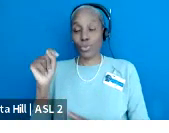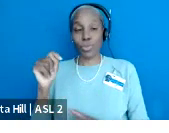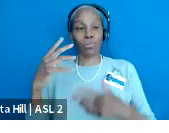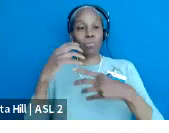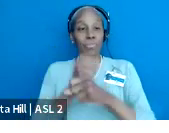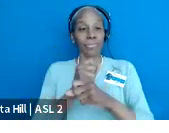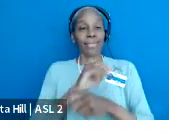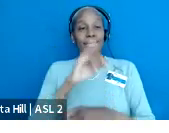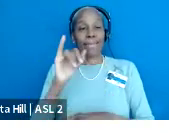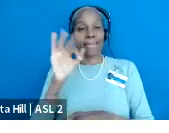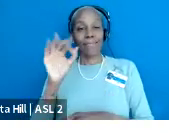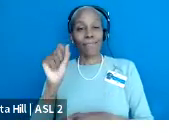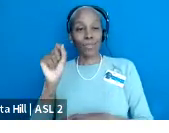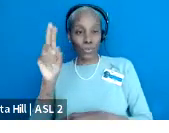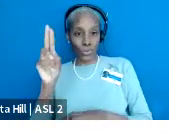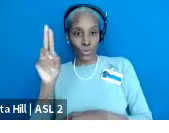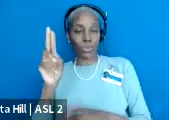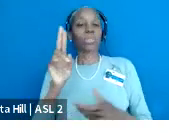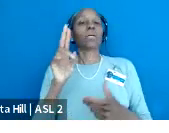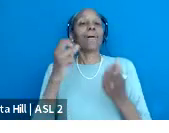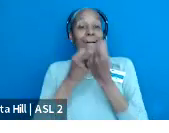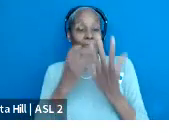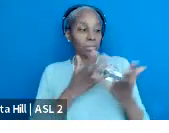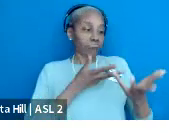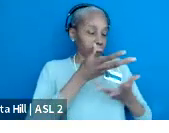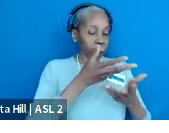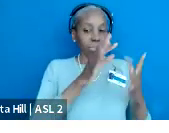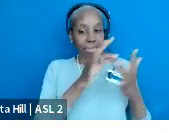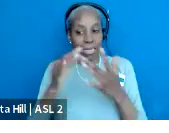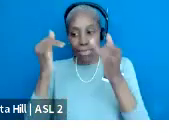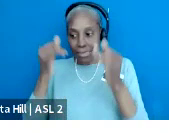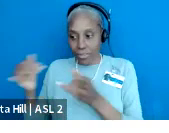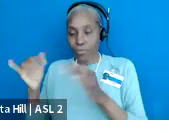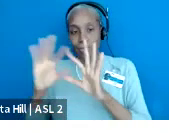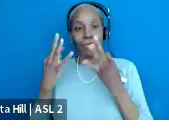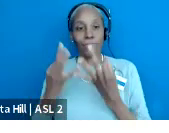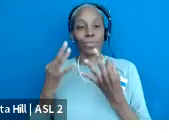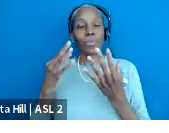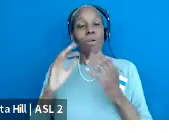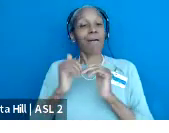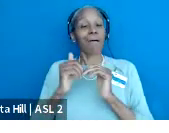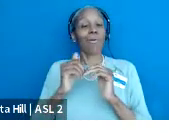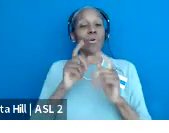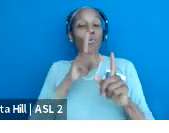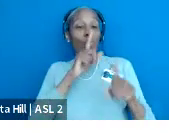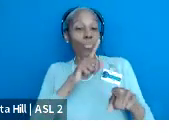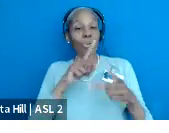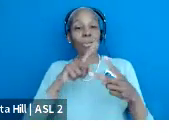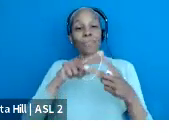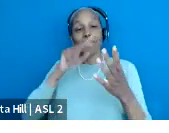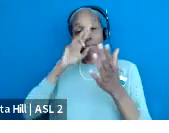IFSU. These advocates interact with and assist and guide individuals and families through the reporting,